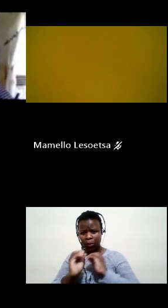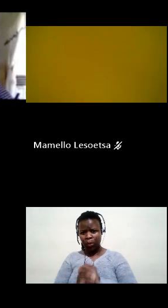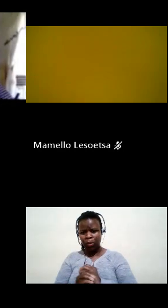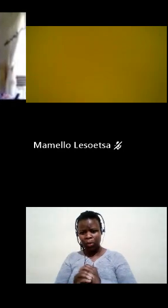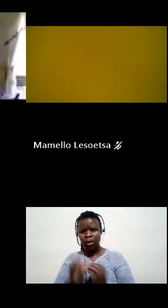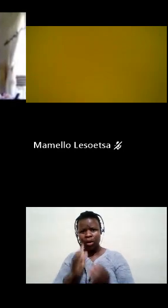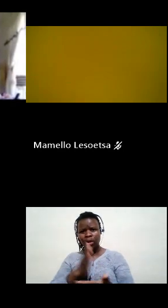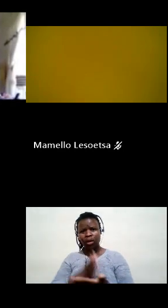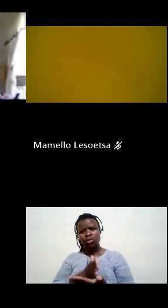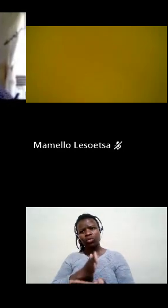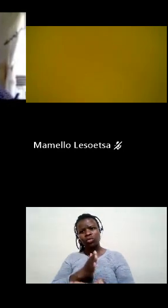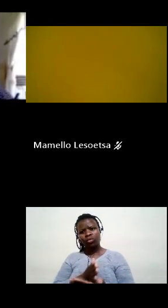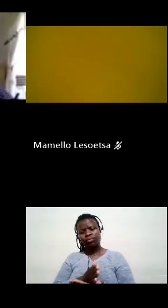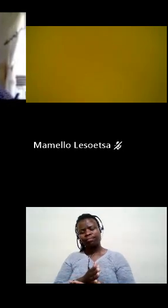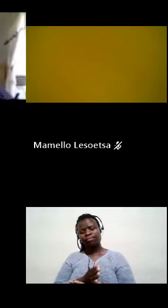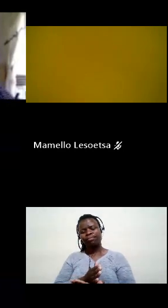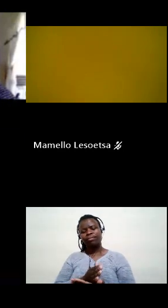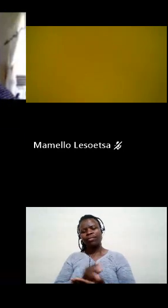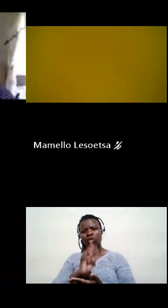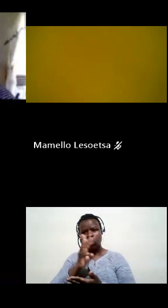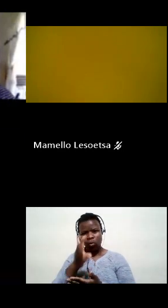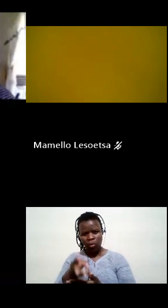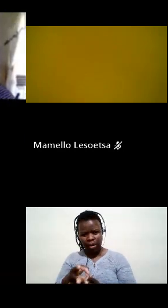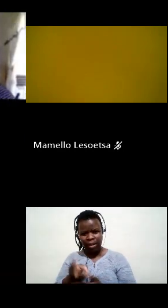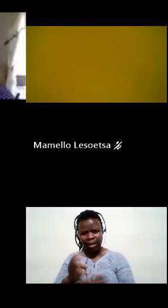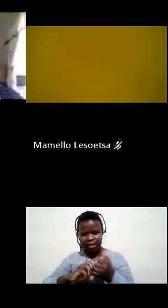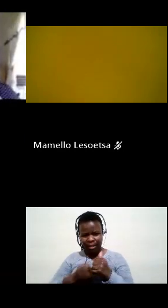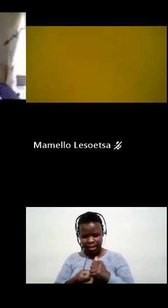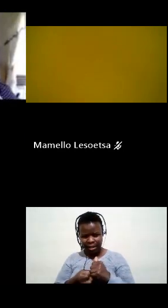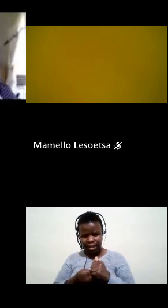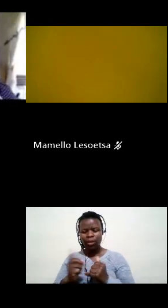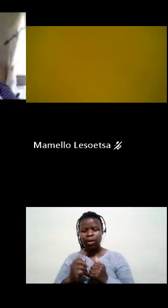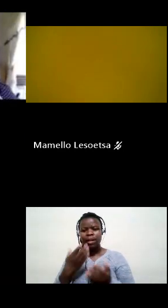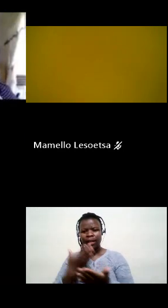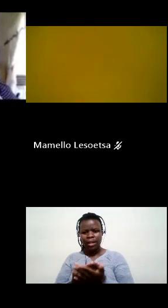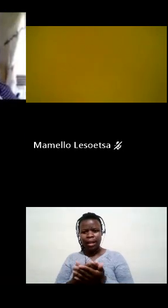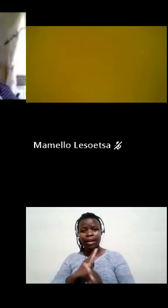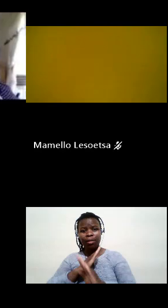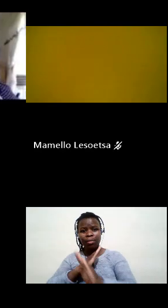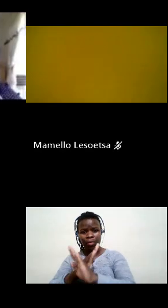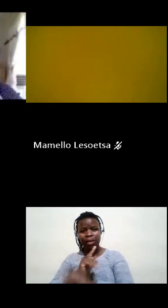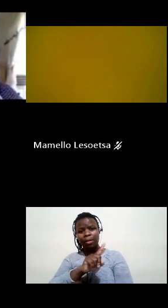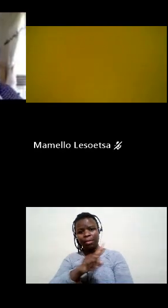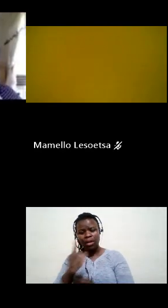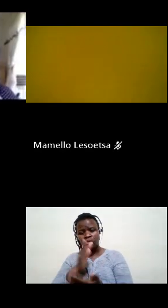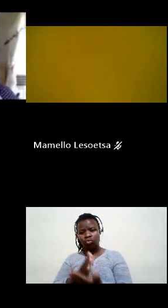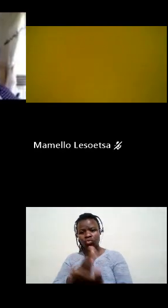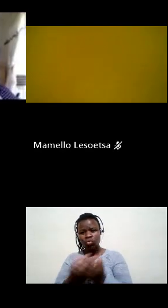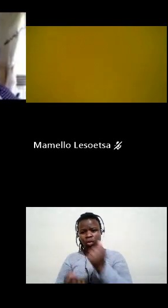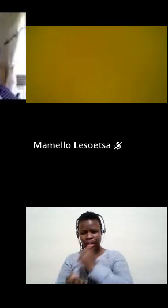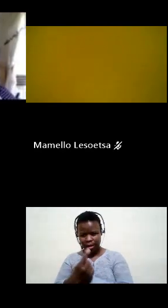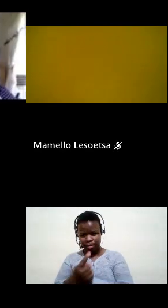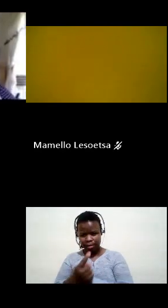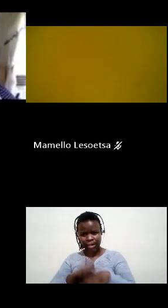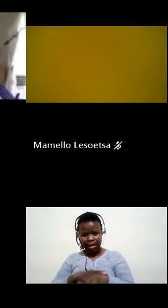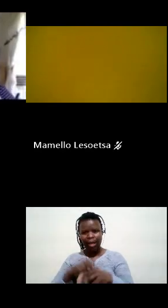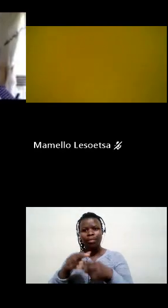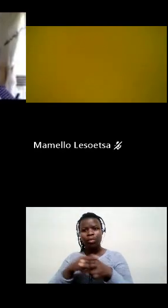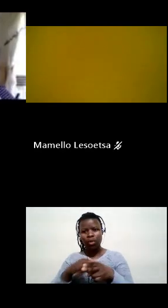trying to prevent scuffing. No one does it intentionally, but that's what happens when you use a wheelchair, especially with